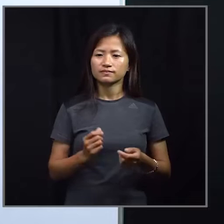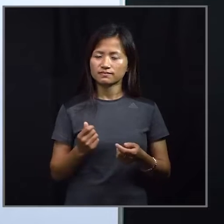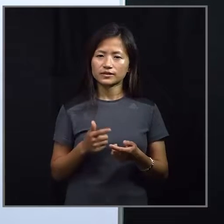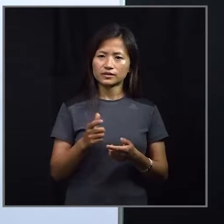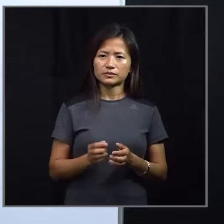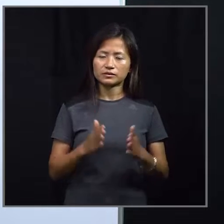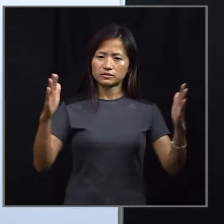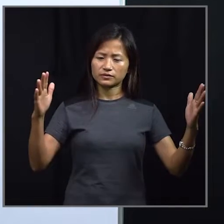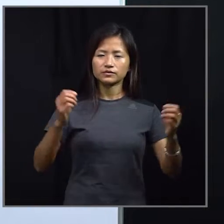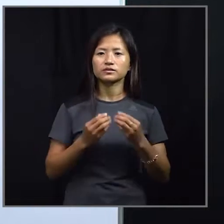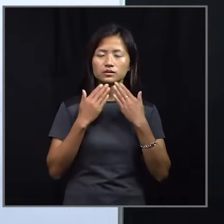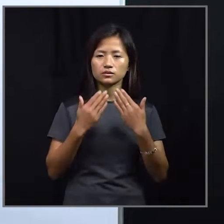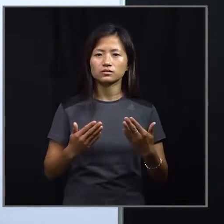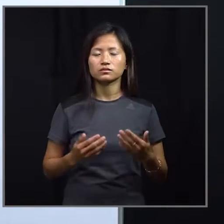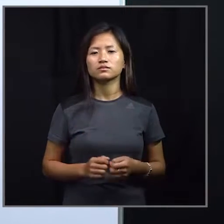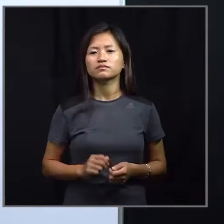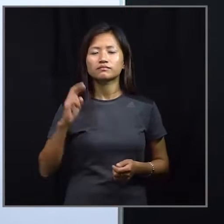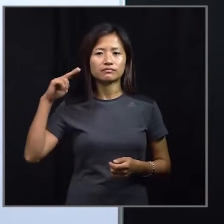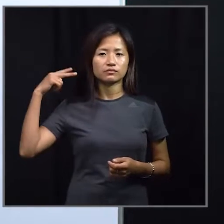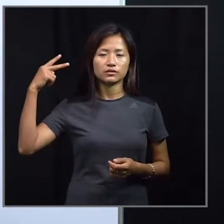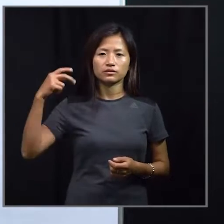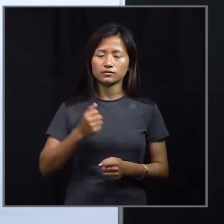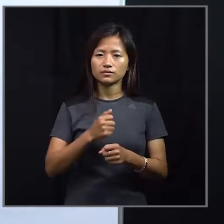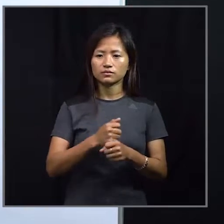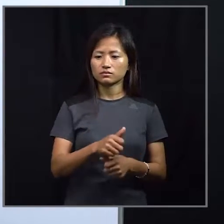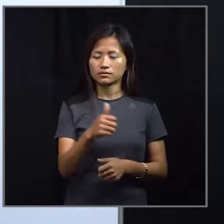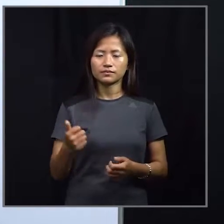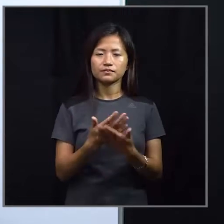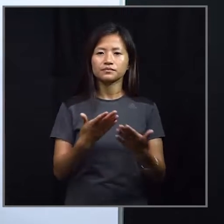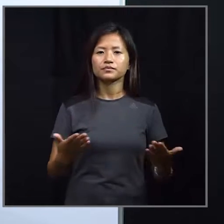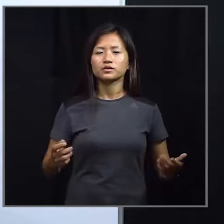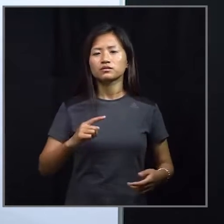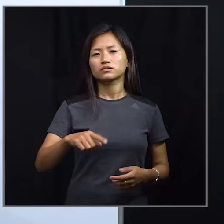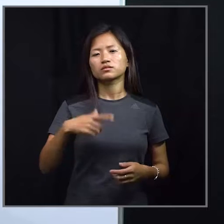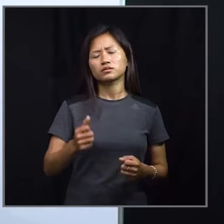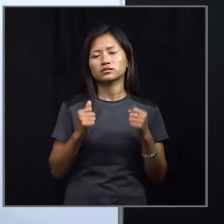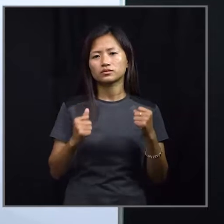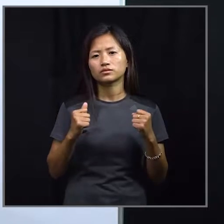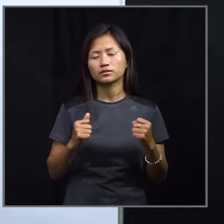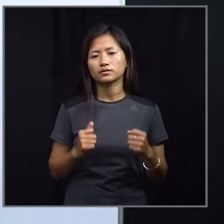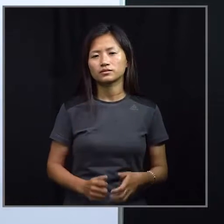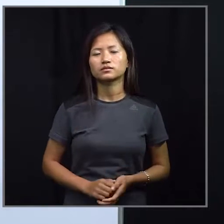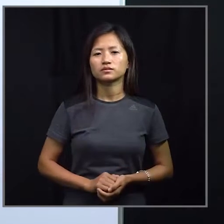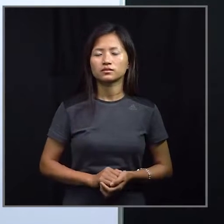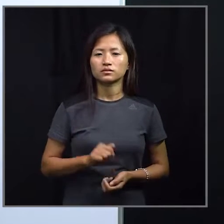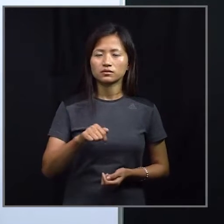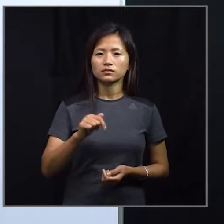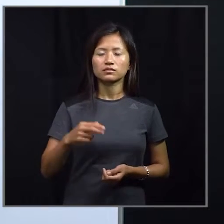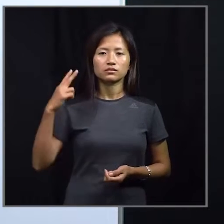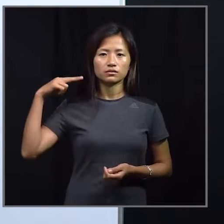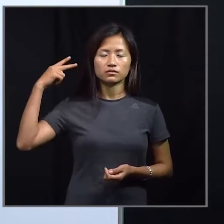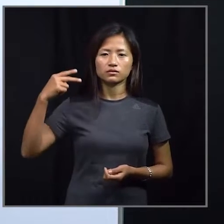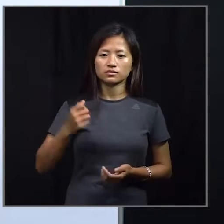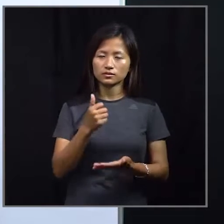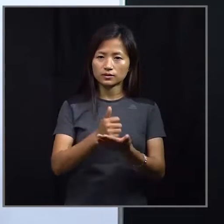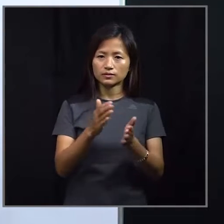all those expensive schools. And therefore, if government does not do anything, it's always a trouble. And therefore, now the statement